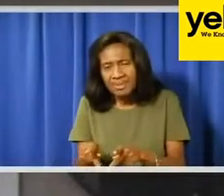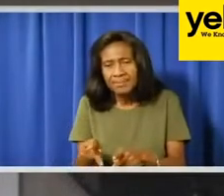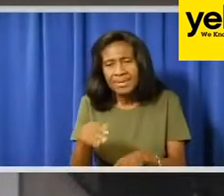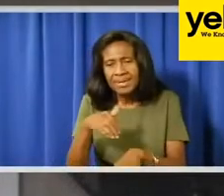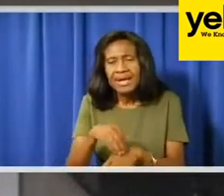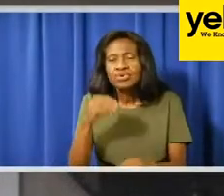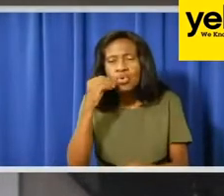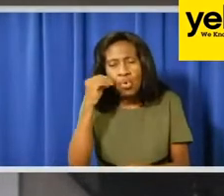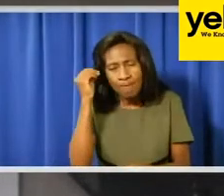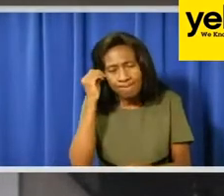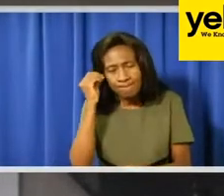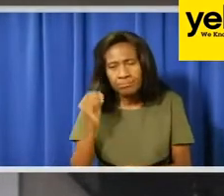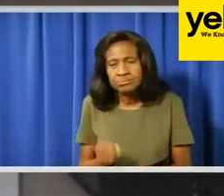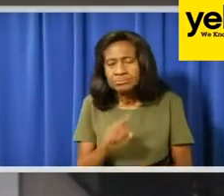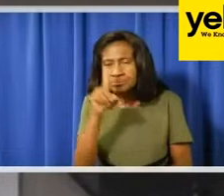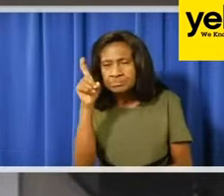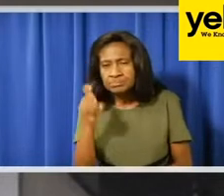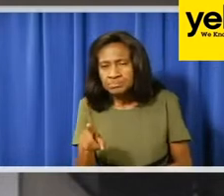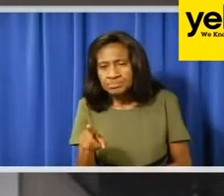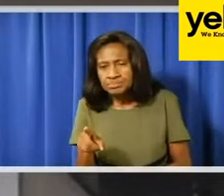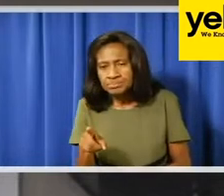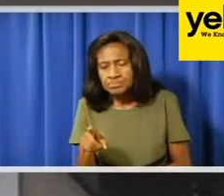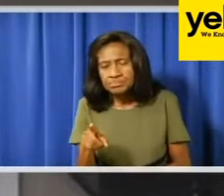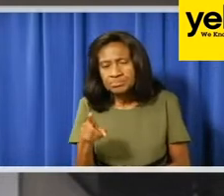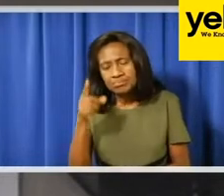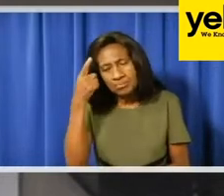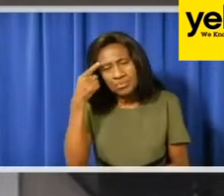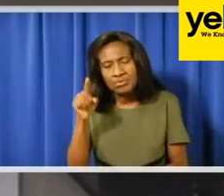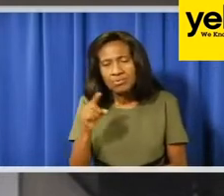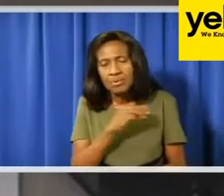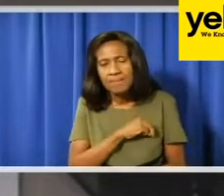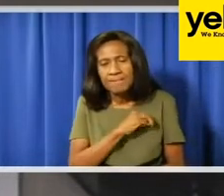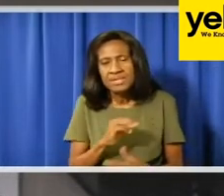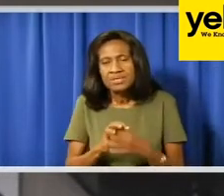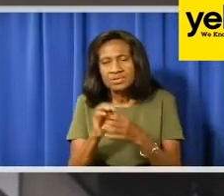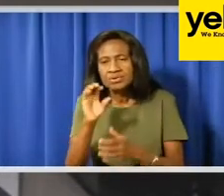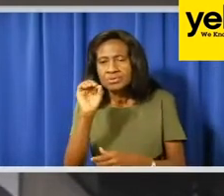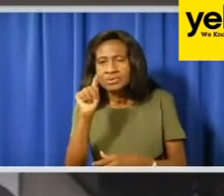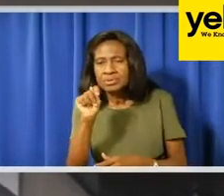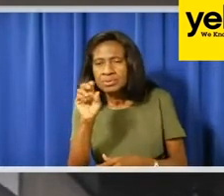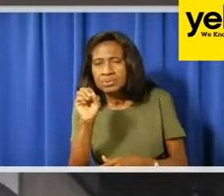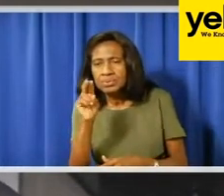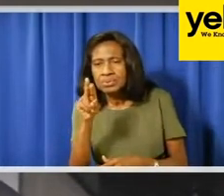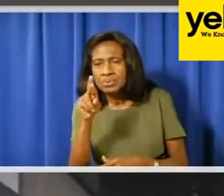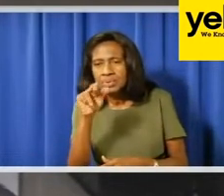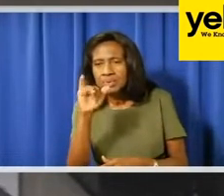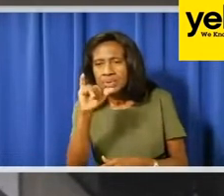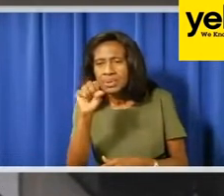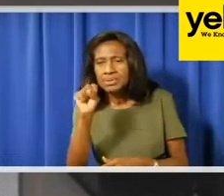Thank you, Doc. And Donna, my last question is for the Minister of Tourism, Mr. Brent.